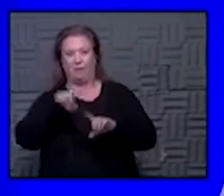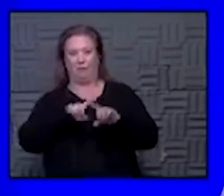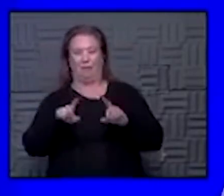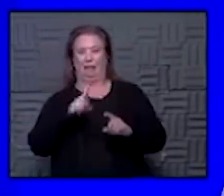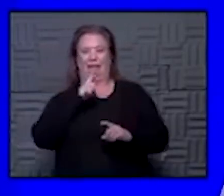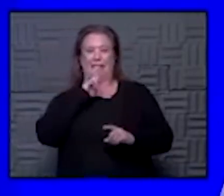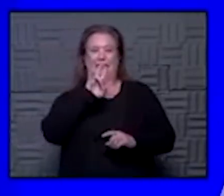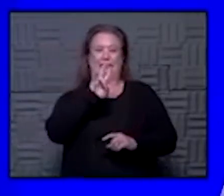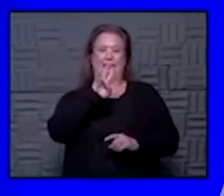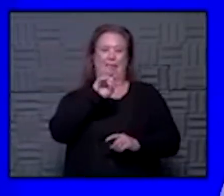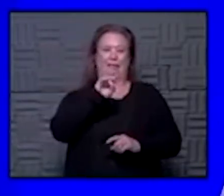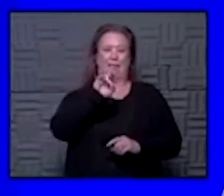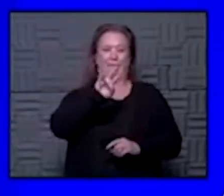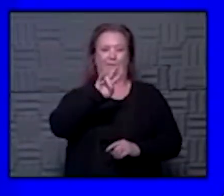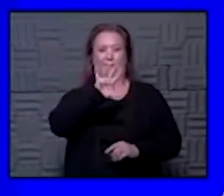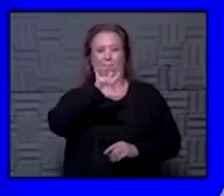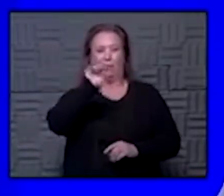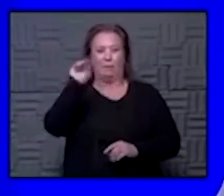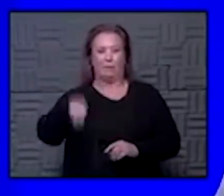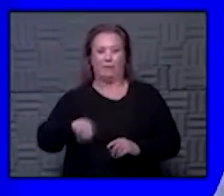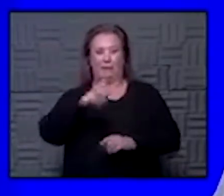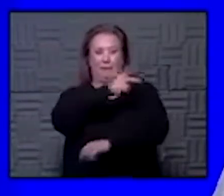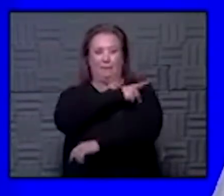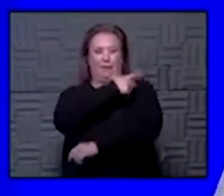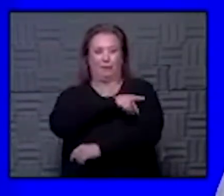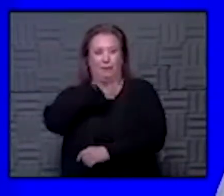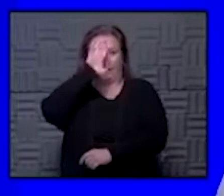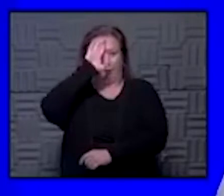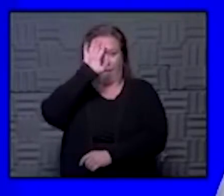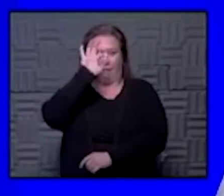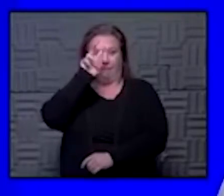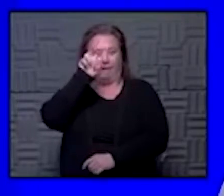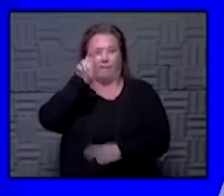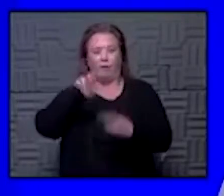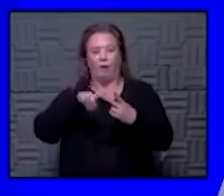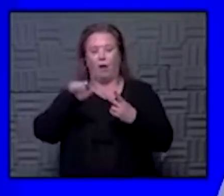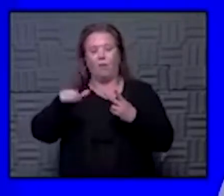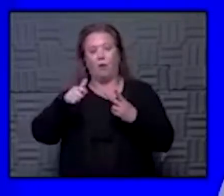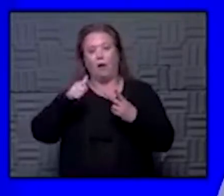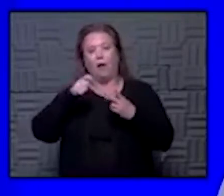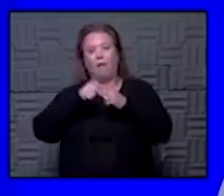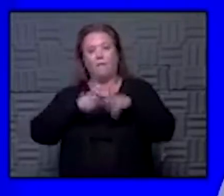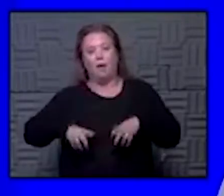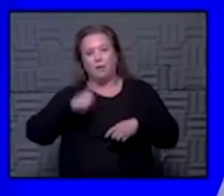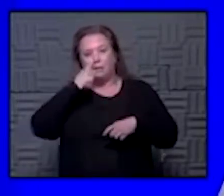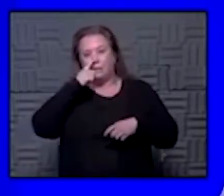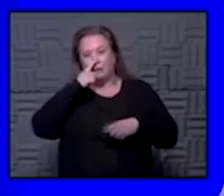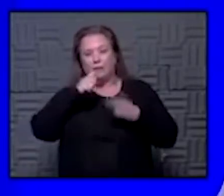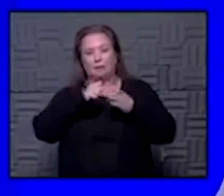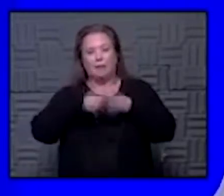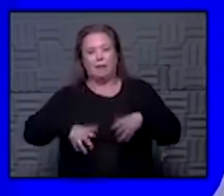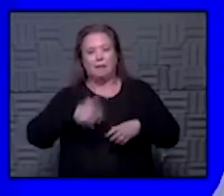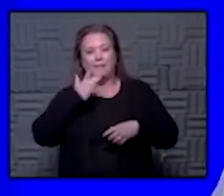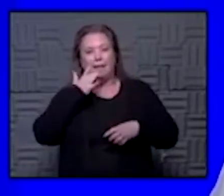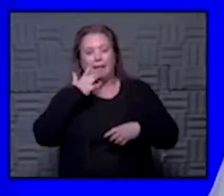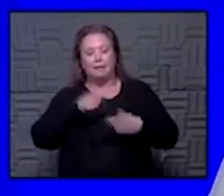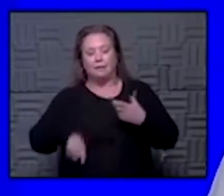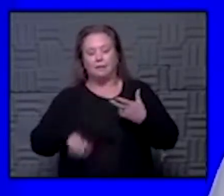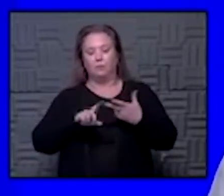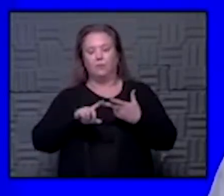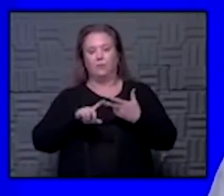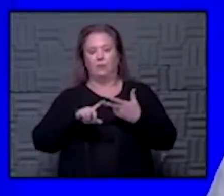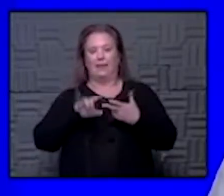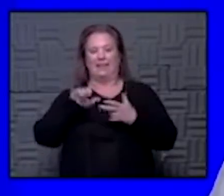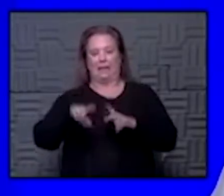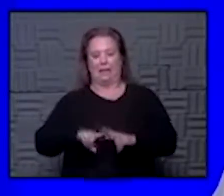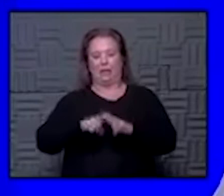to 75% of patients, really. Other patients have loss of smell or loss of taste. Just